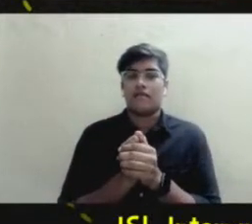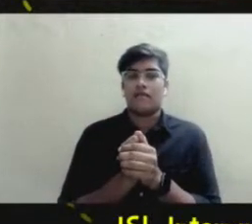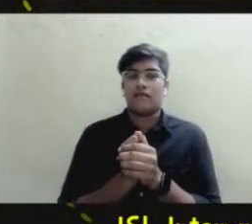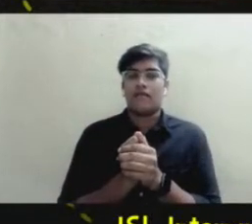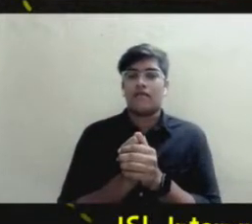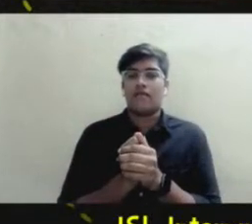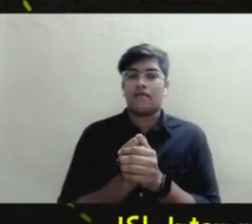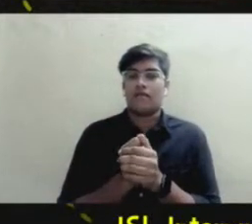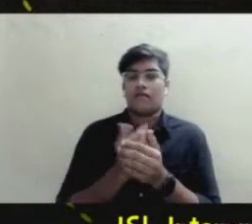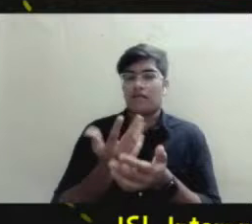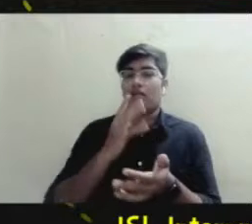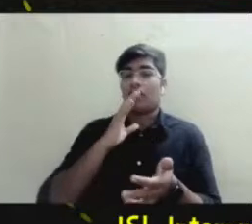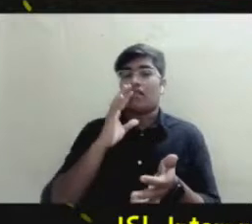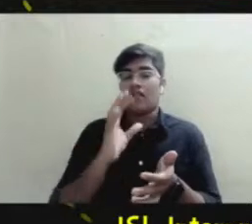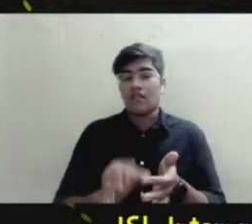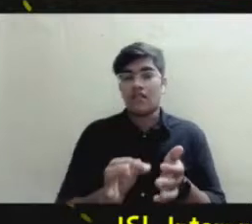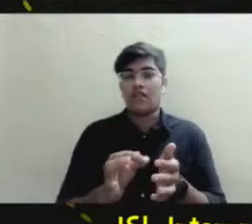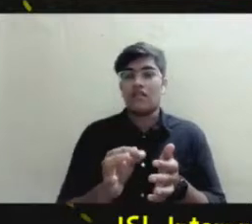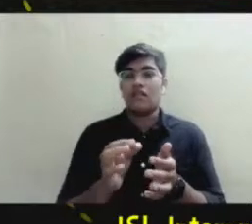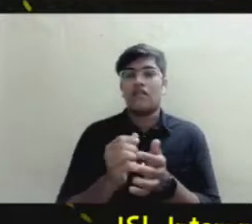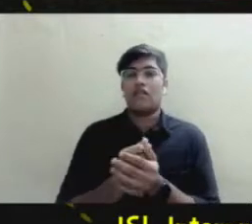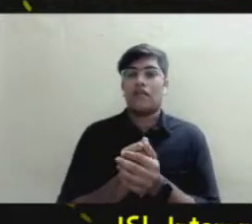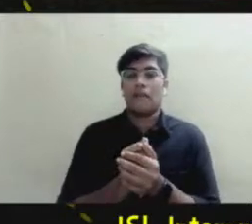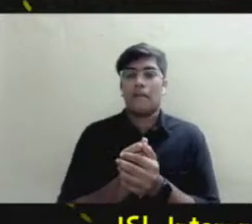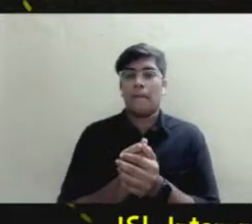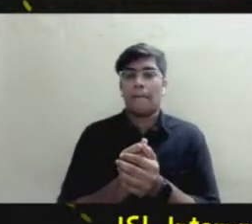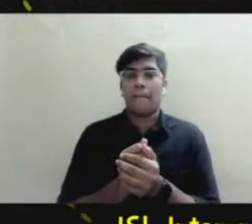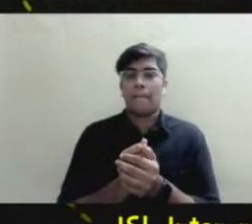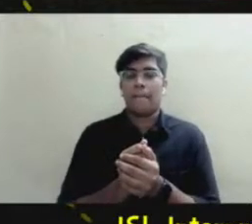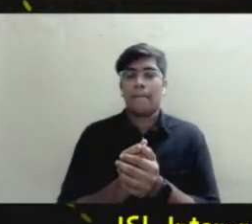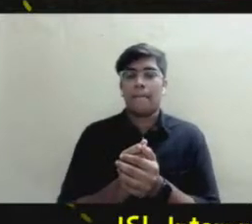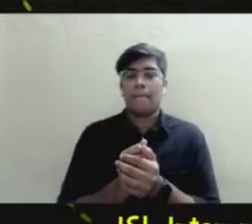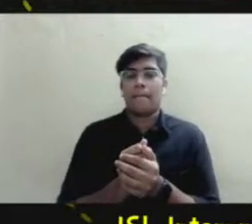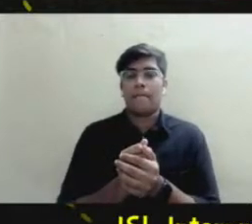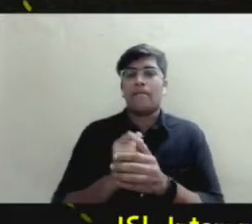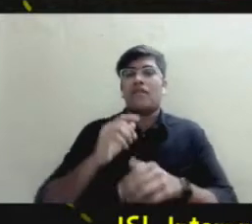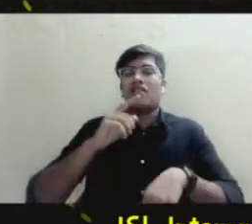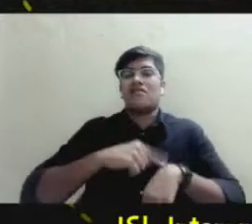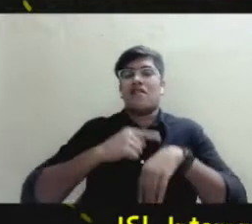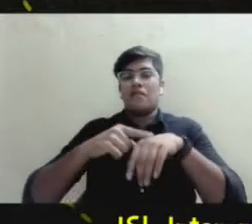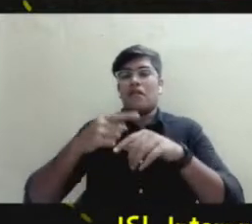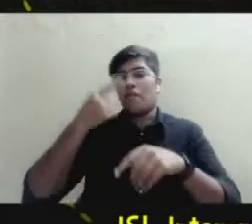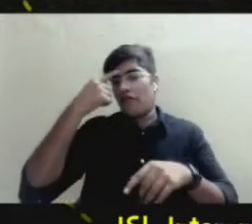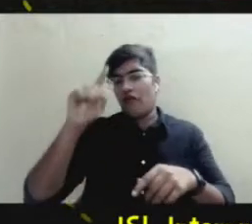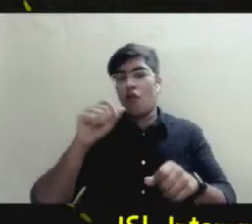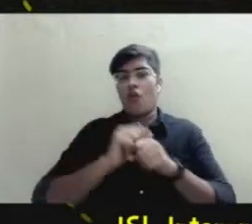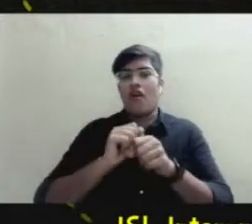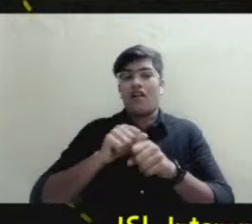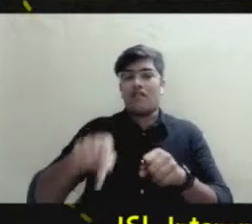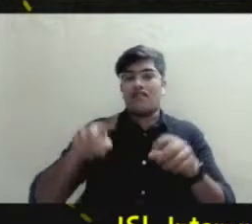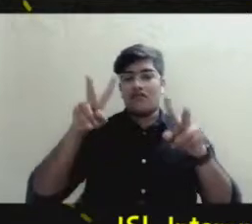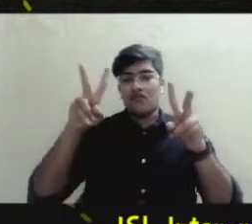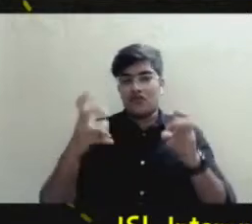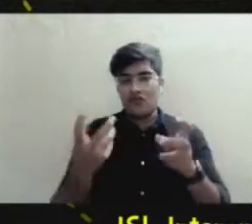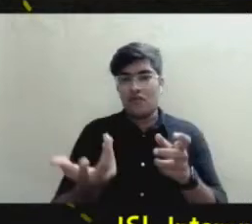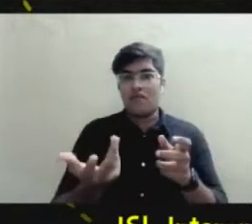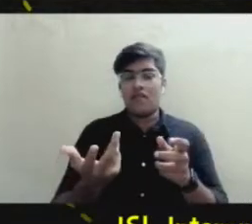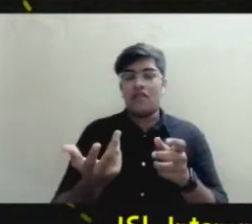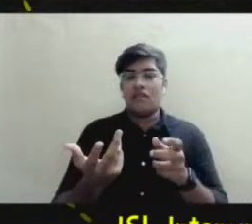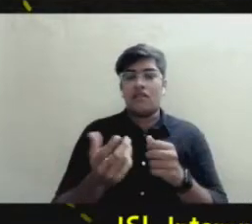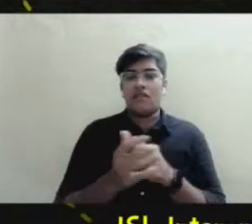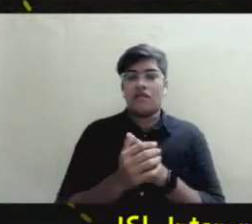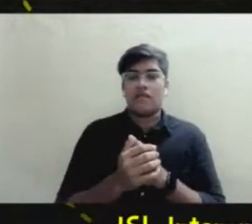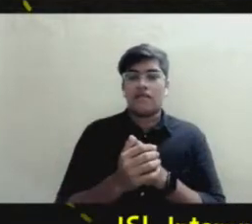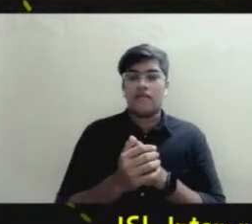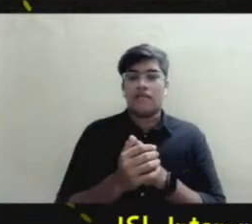really, I think sometimes for work of this nature, maybe it was, now